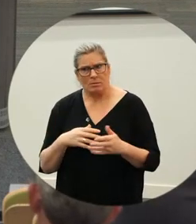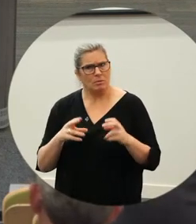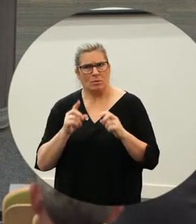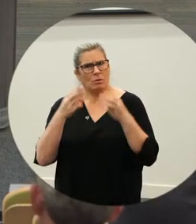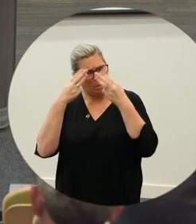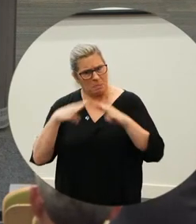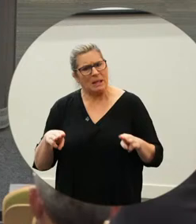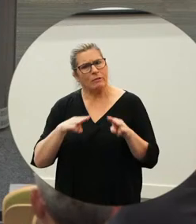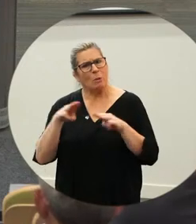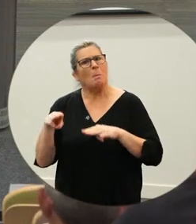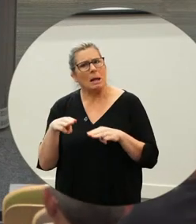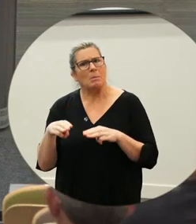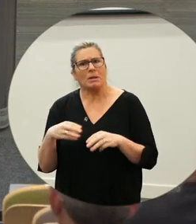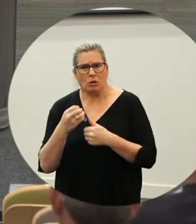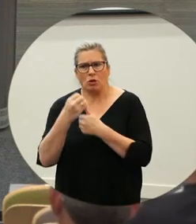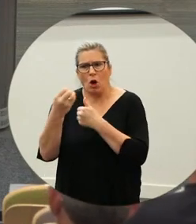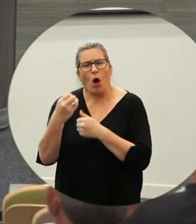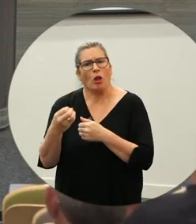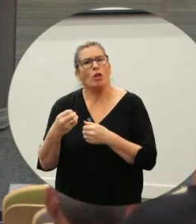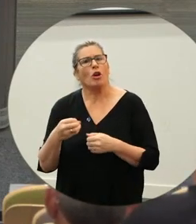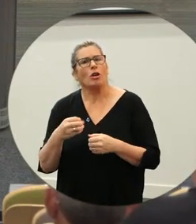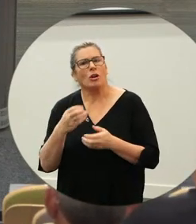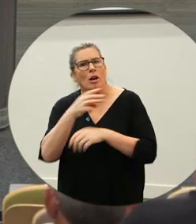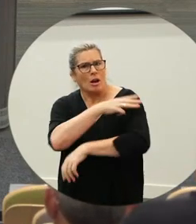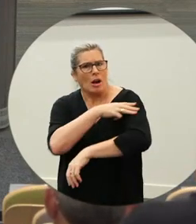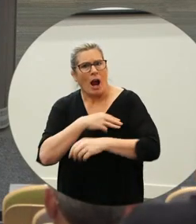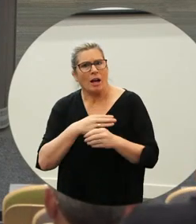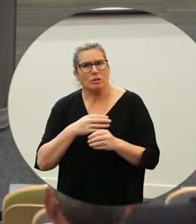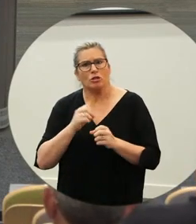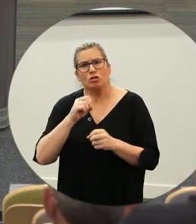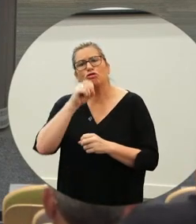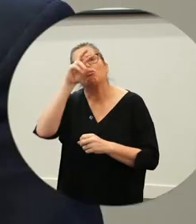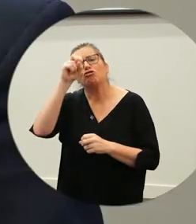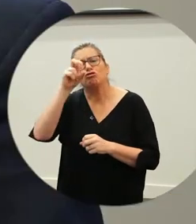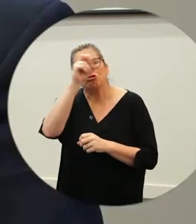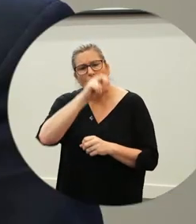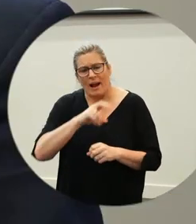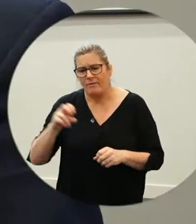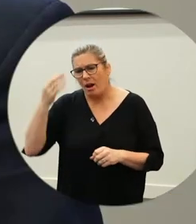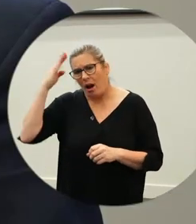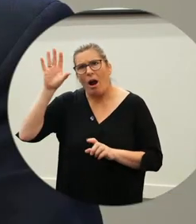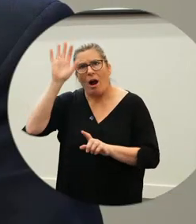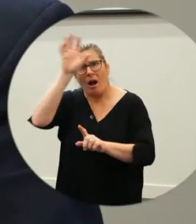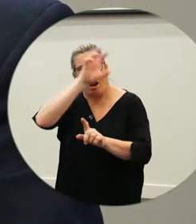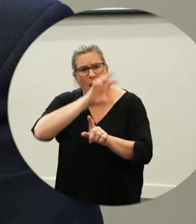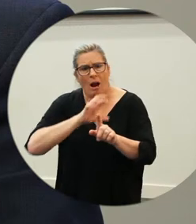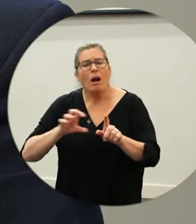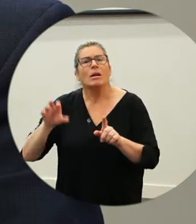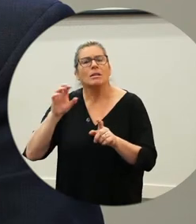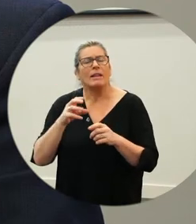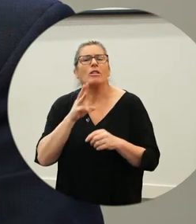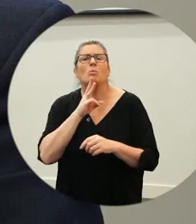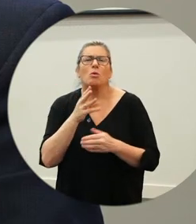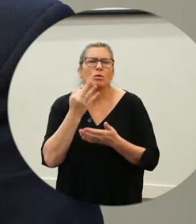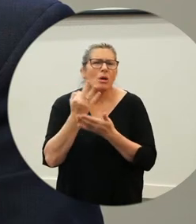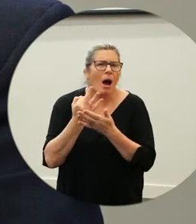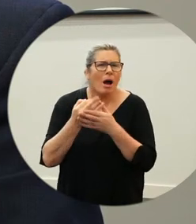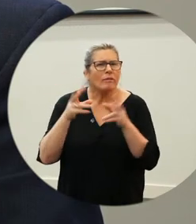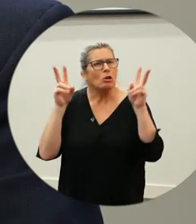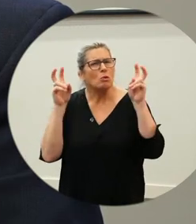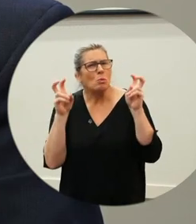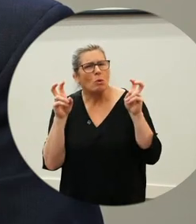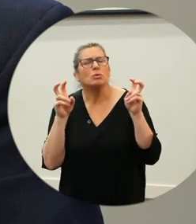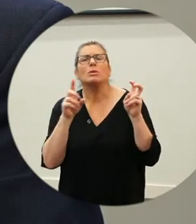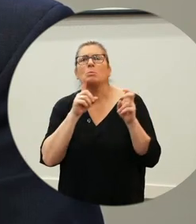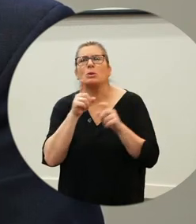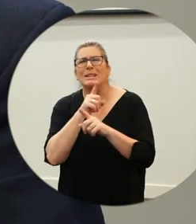unarmed guards went out into the country, and the words are often quoted, but they have